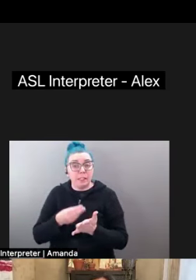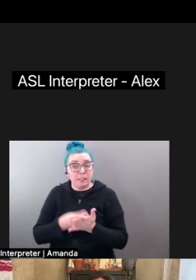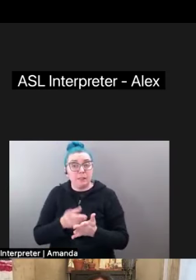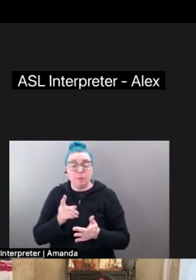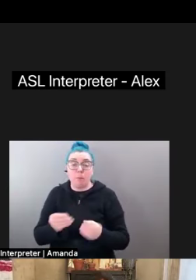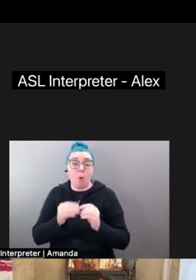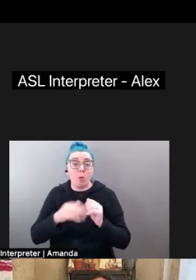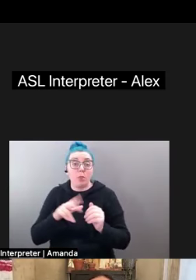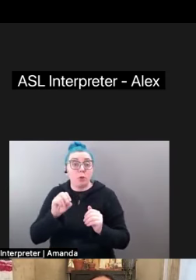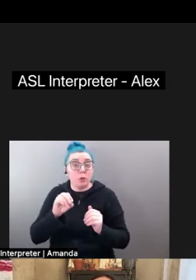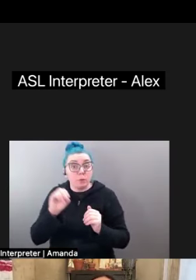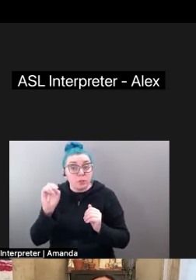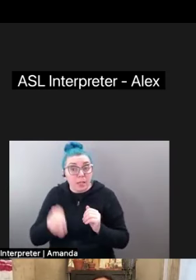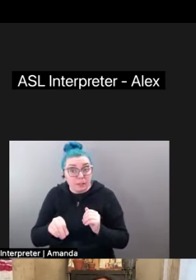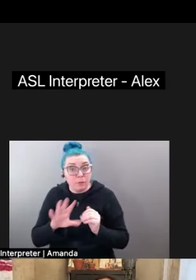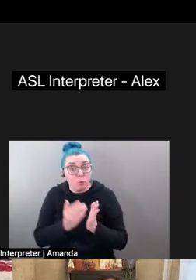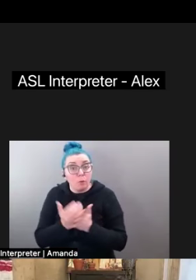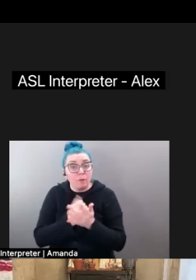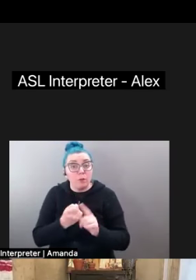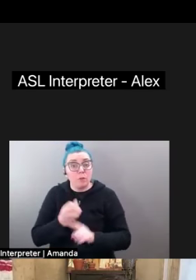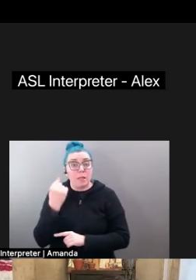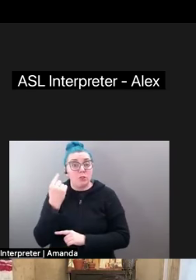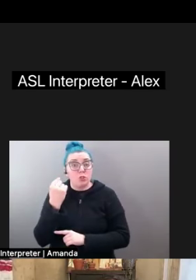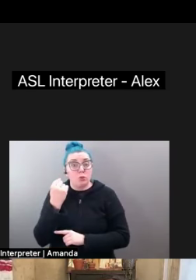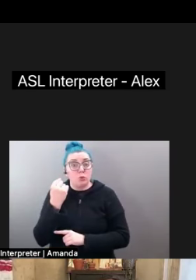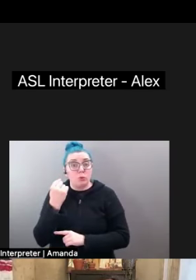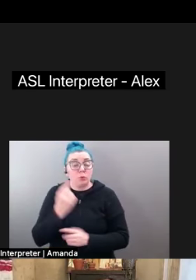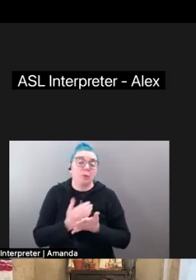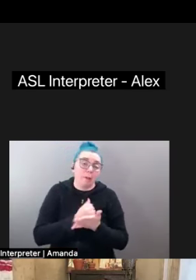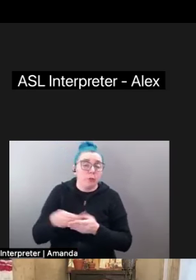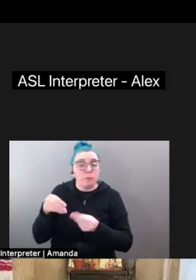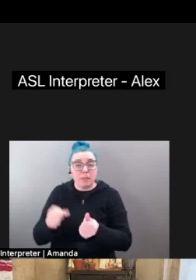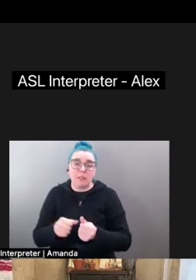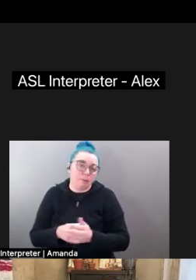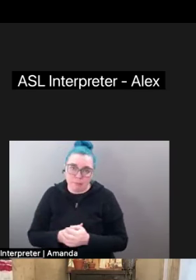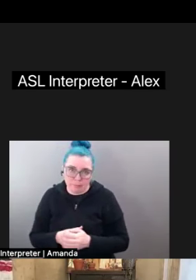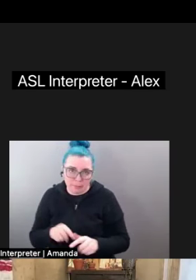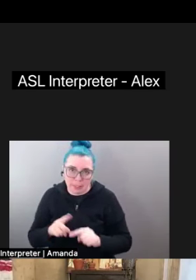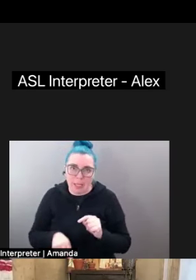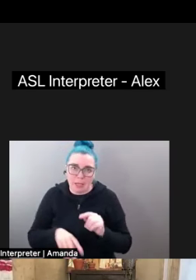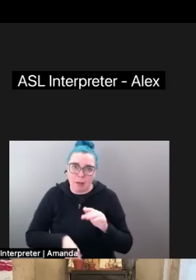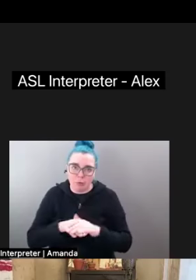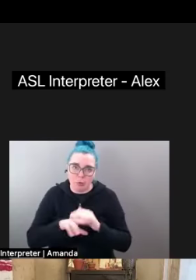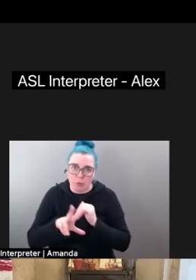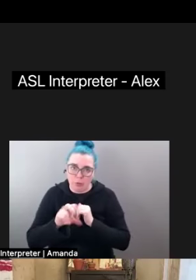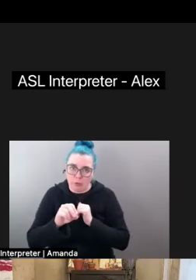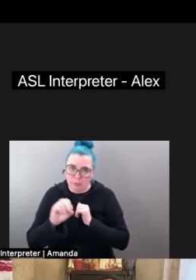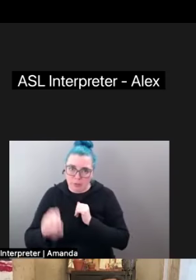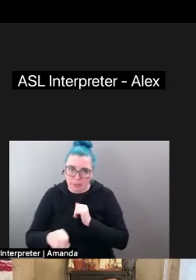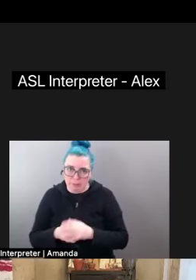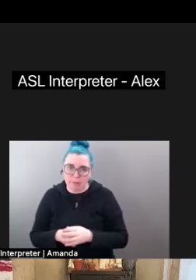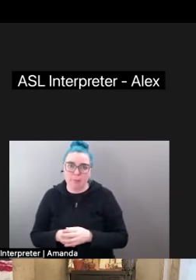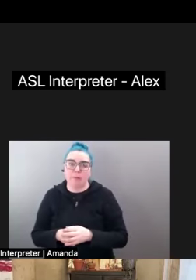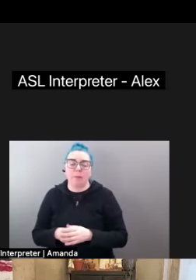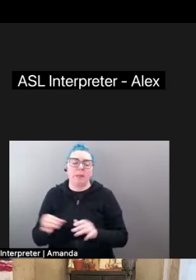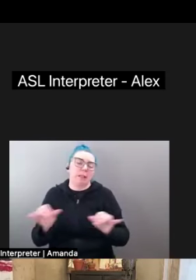last completed fiscal year. So in most cases, these will be fairly similar, but in the event that you have